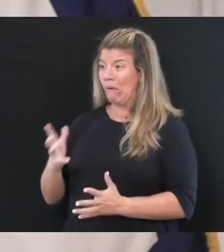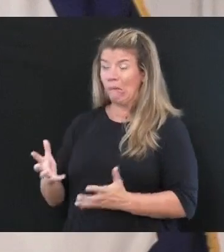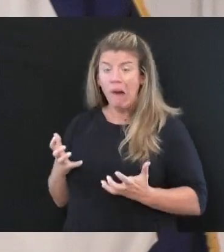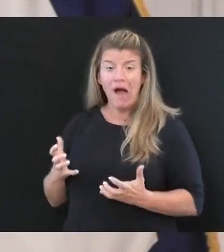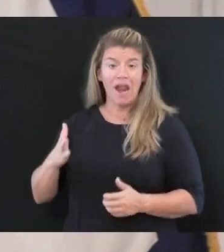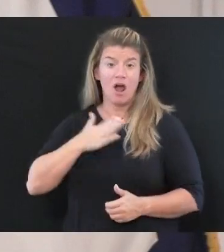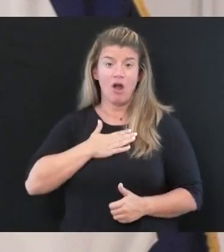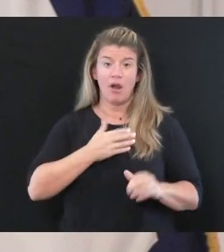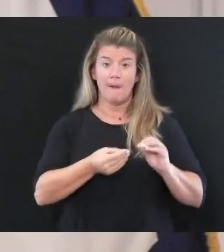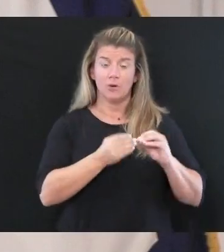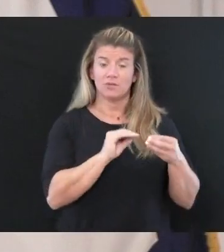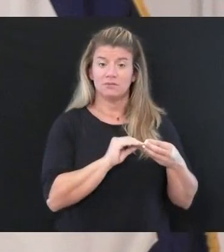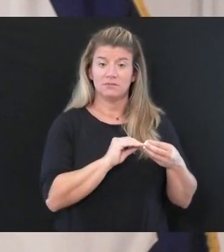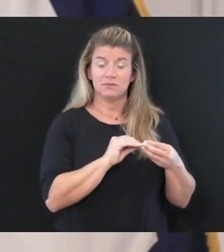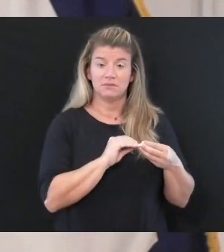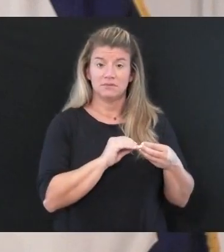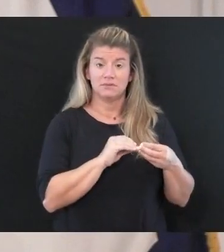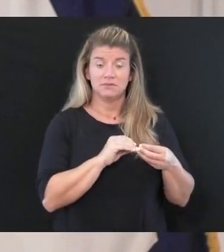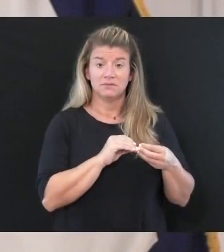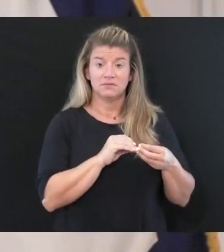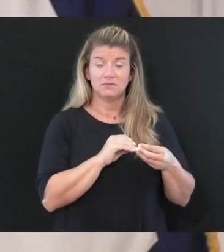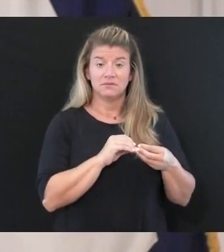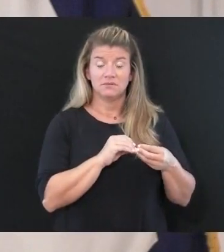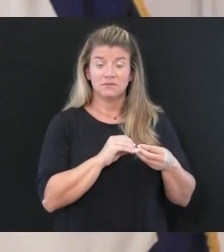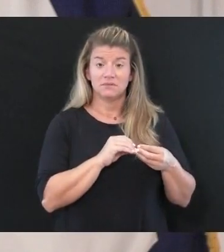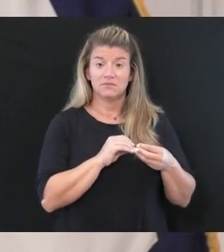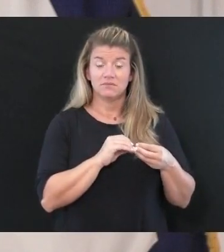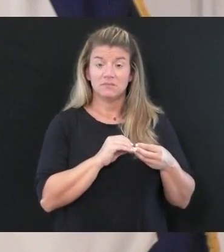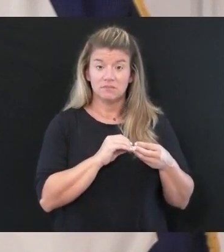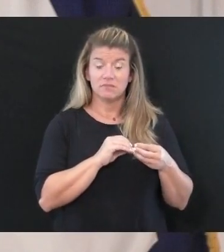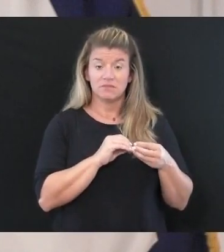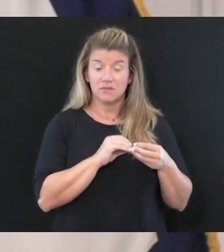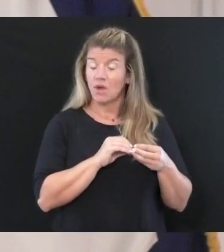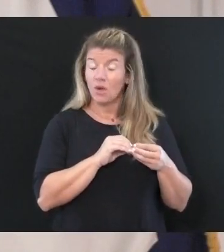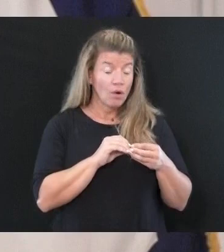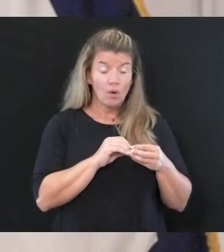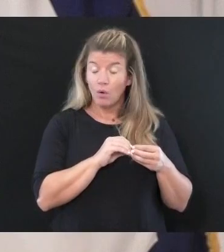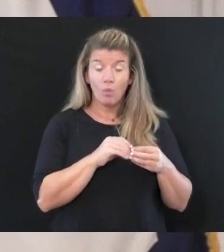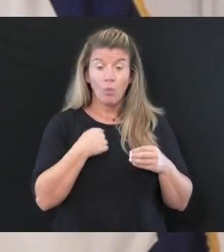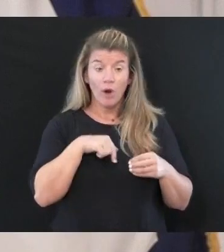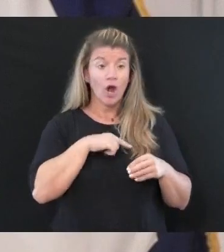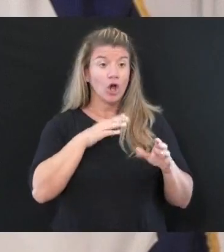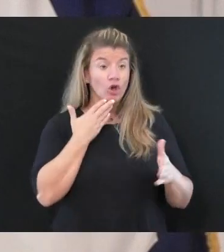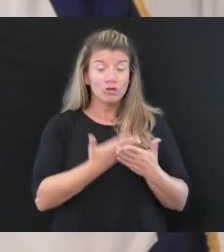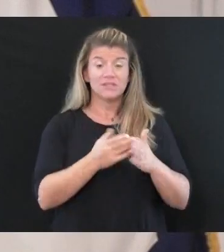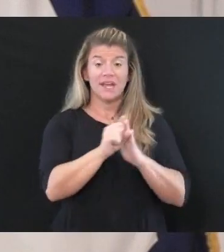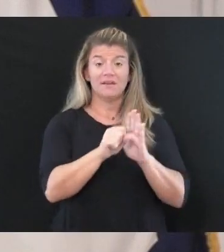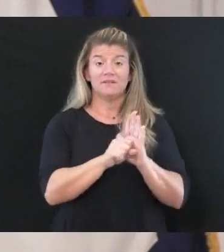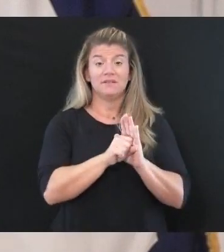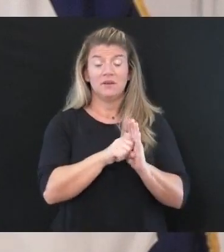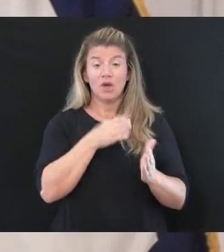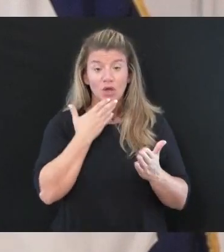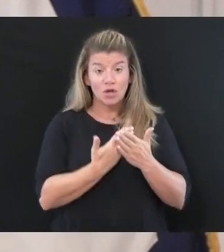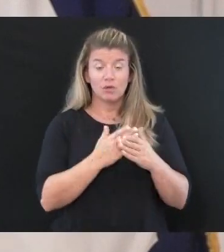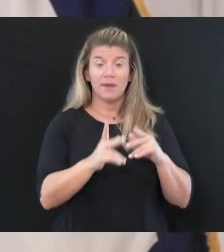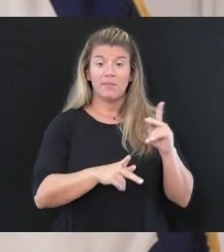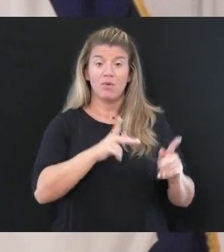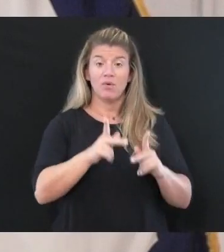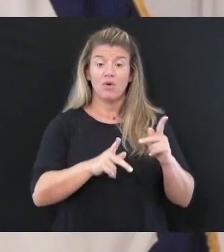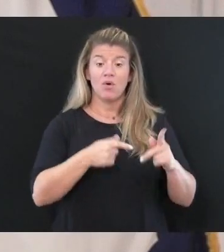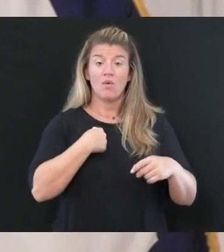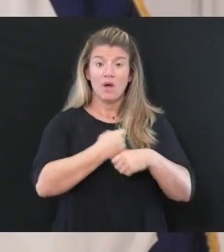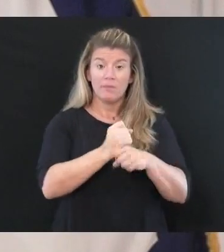those levels. We absolutely are a good state with good people that's absolutely